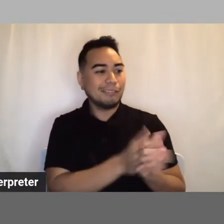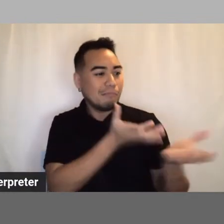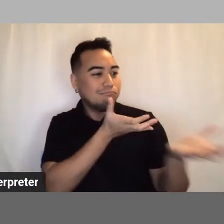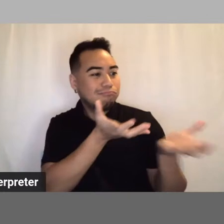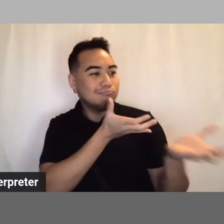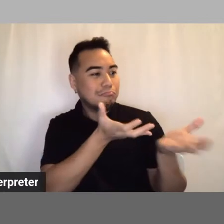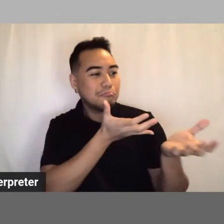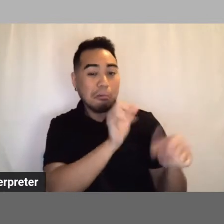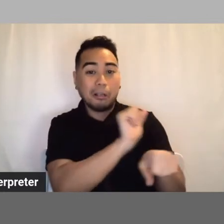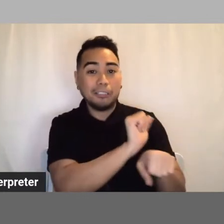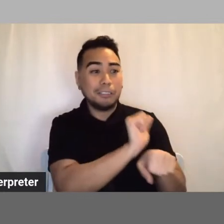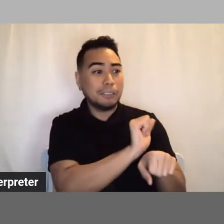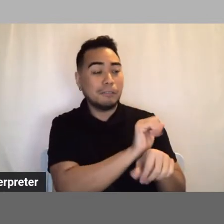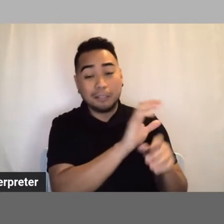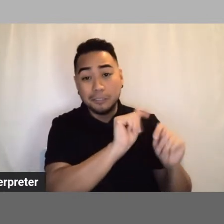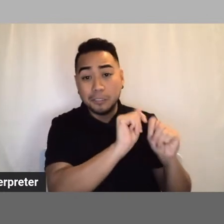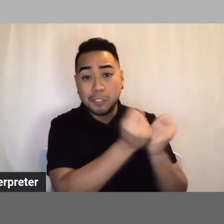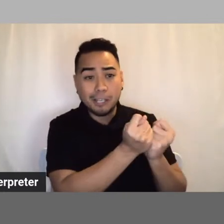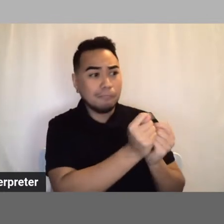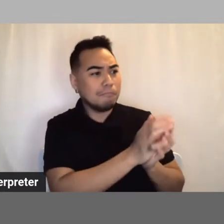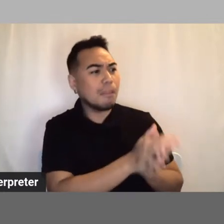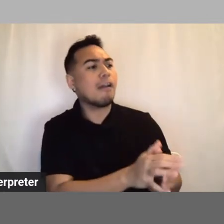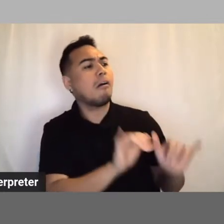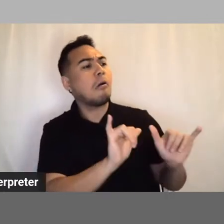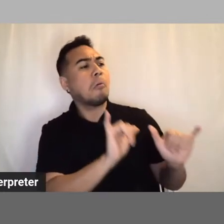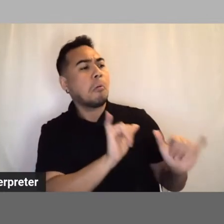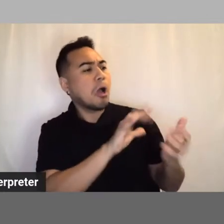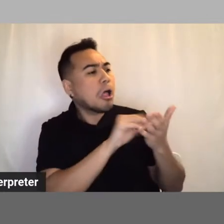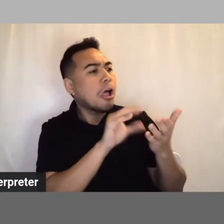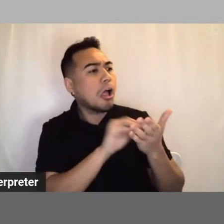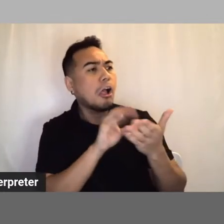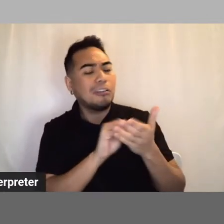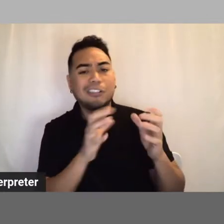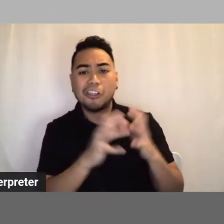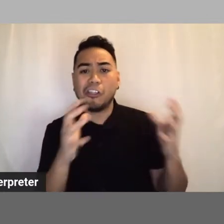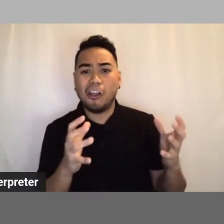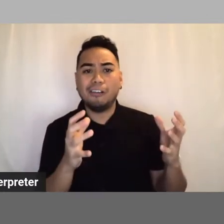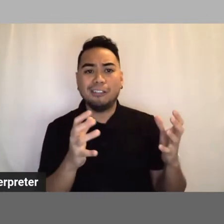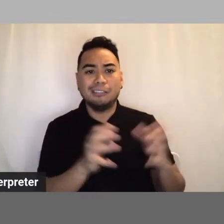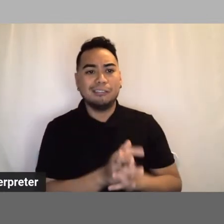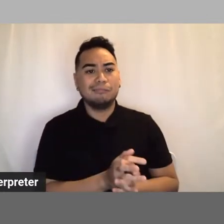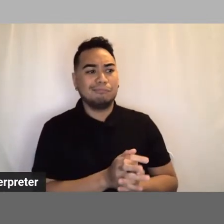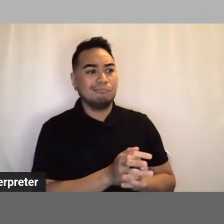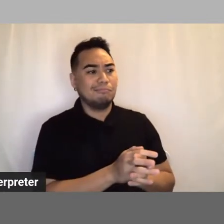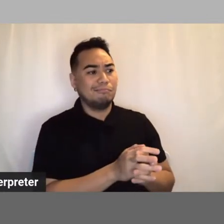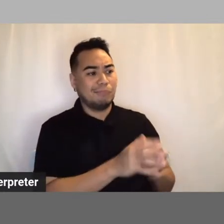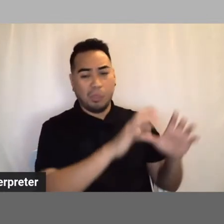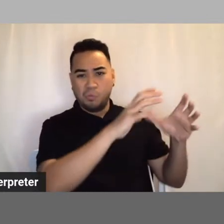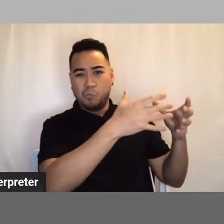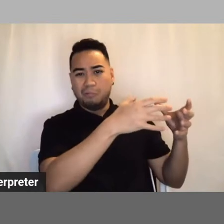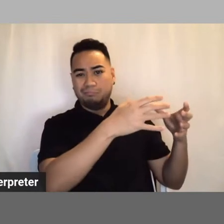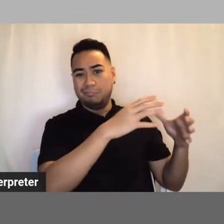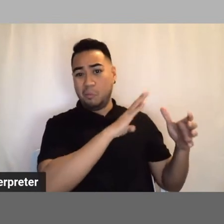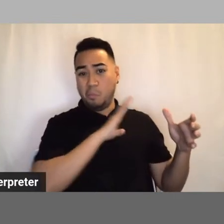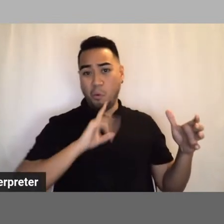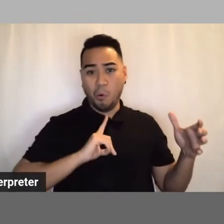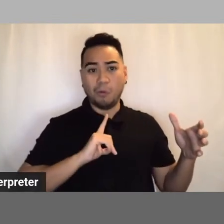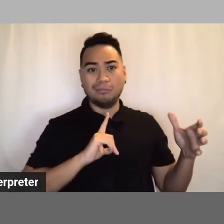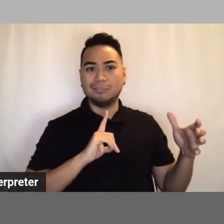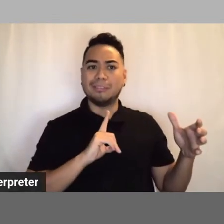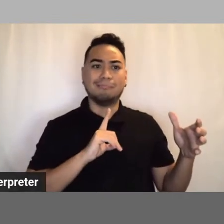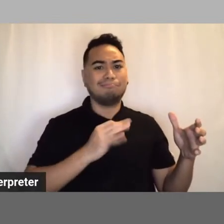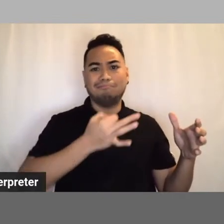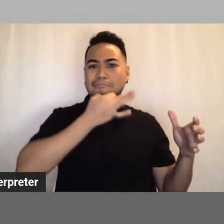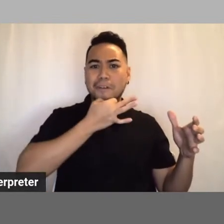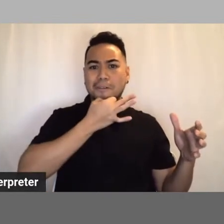them because they really have such a deep and broad set of expertises,